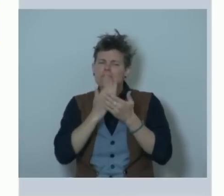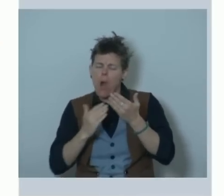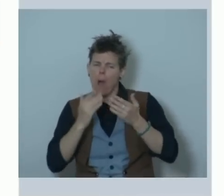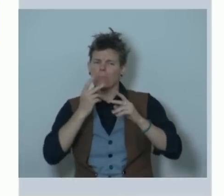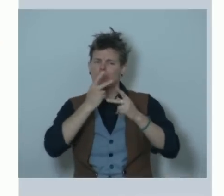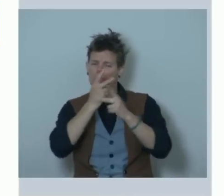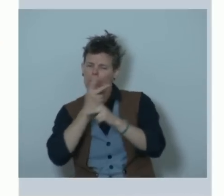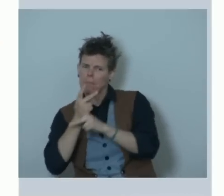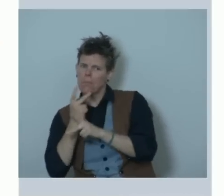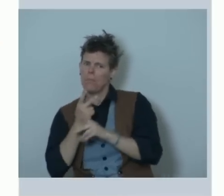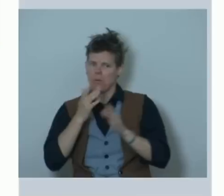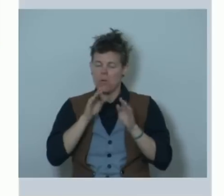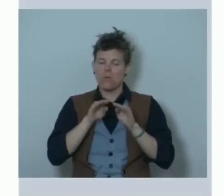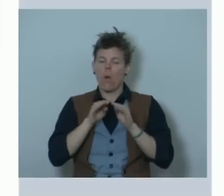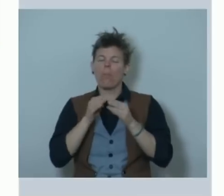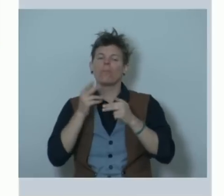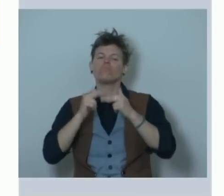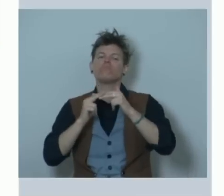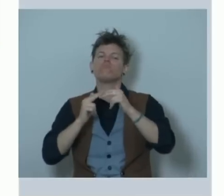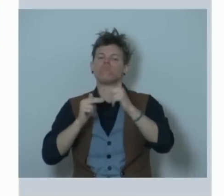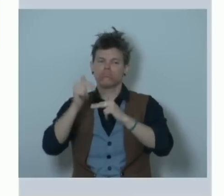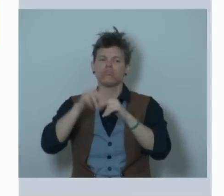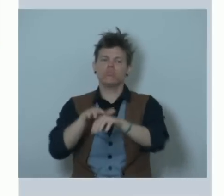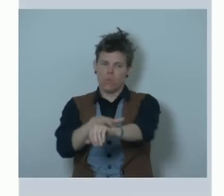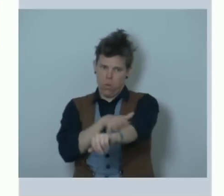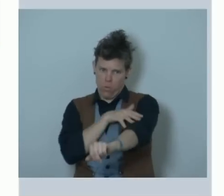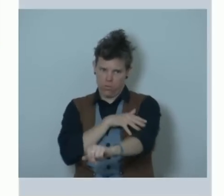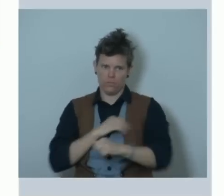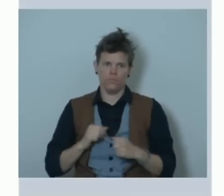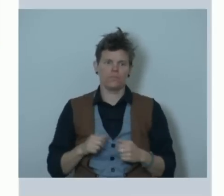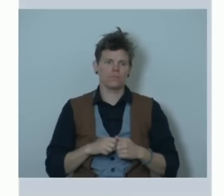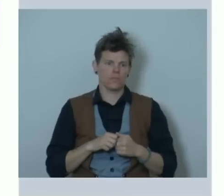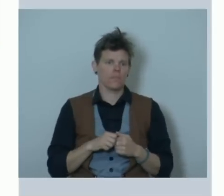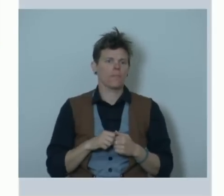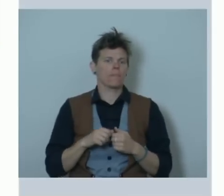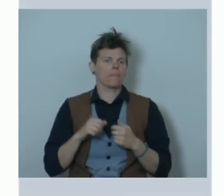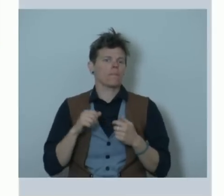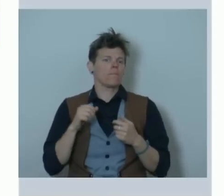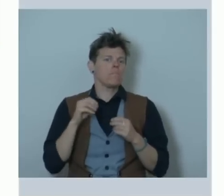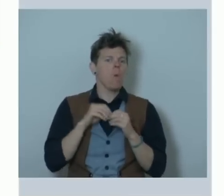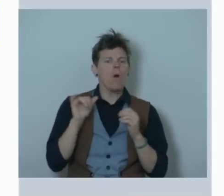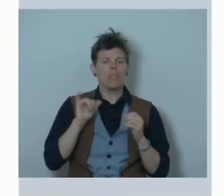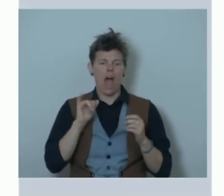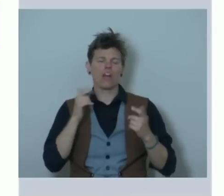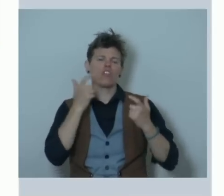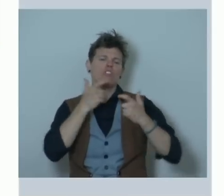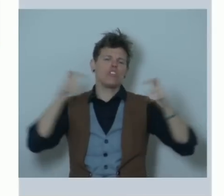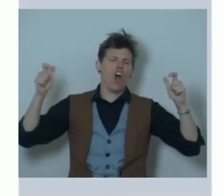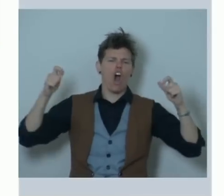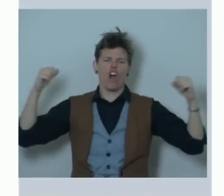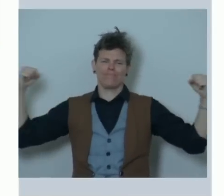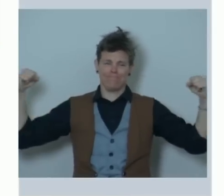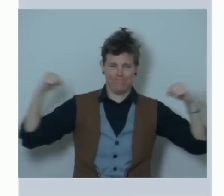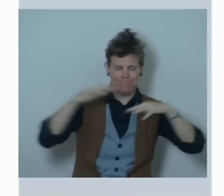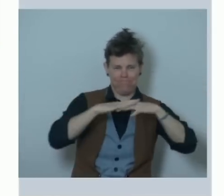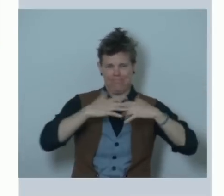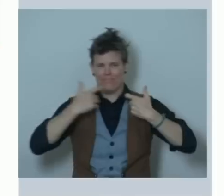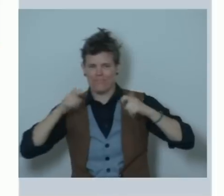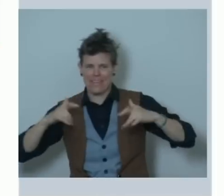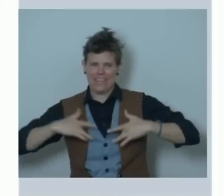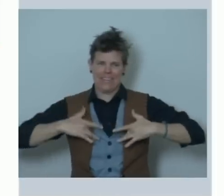scope. We are likely going to lean into large gatherings and events. I already sort of highlighted that, are